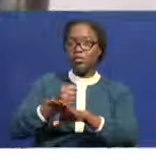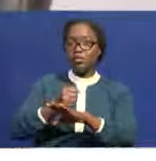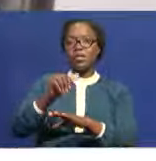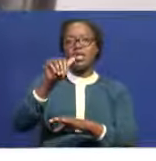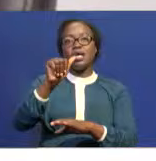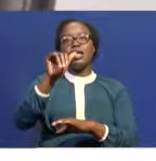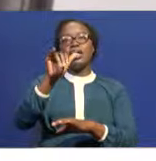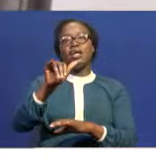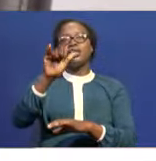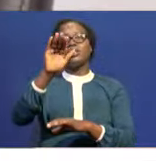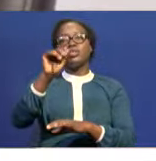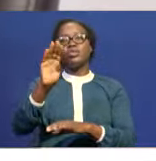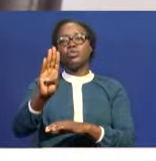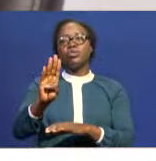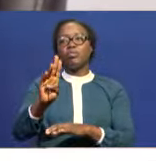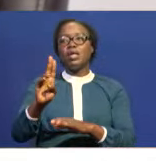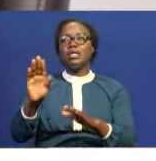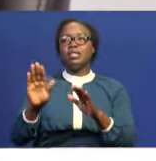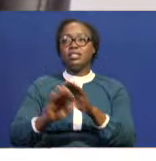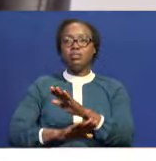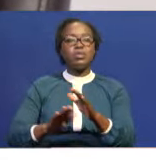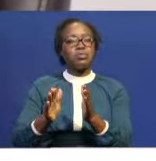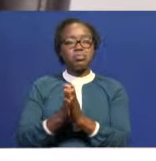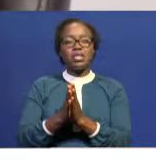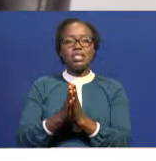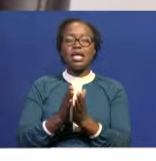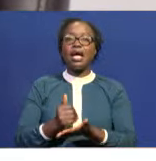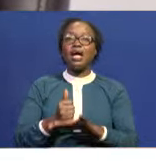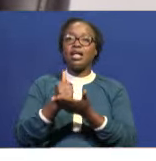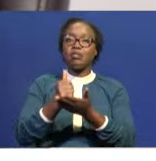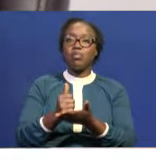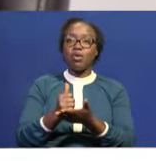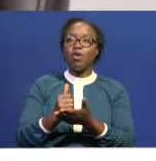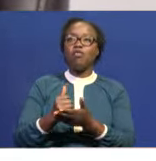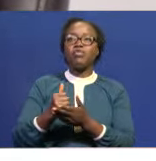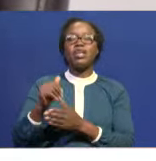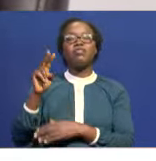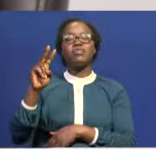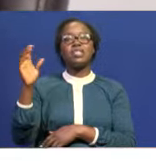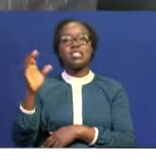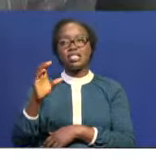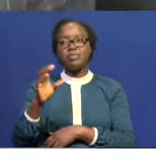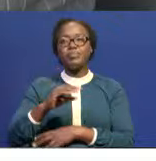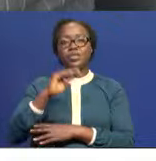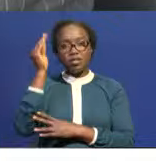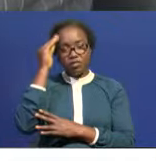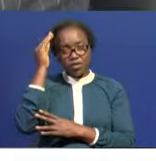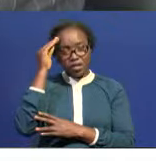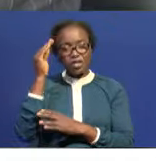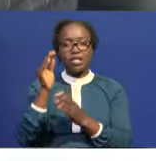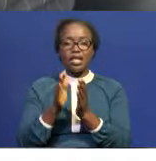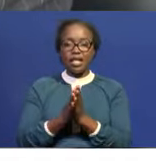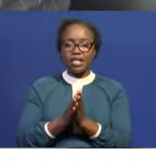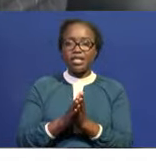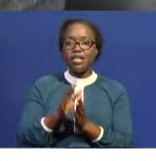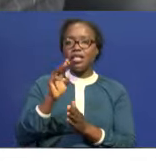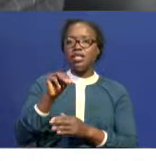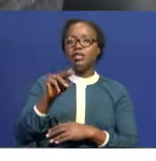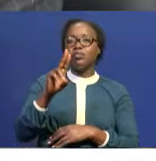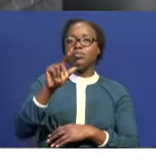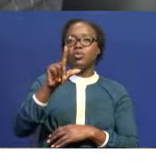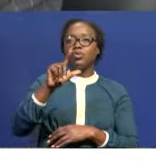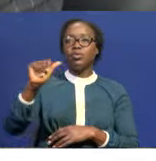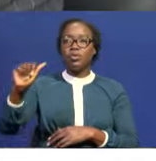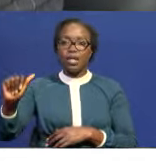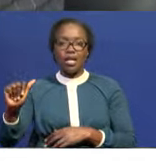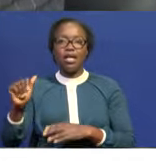Ayub Njoroge kaimu msaidizi wa naibu chansela anayesimamia masuala ya masomo, na Profesa Francis Mula ambaye atachukua mahala pa